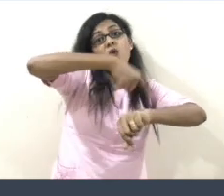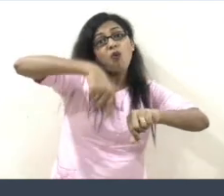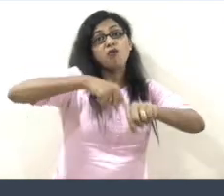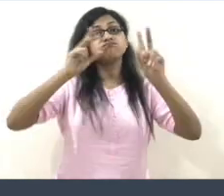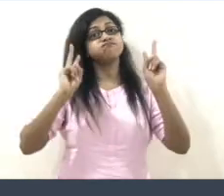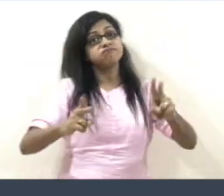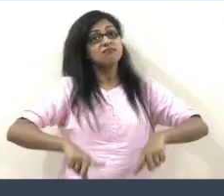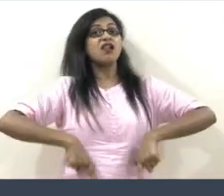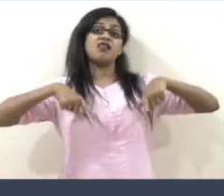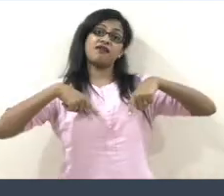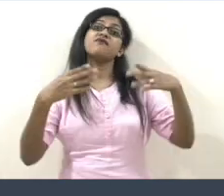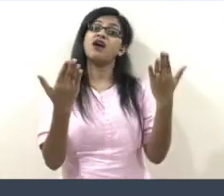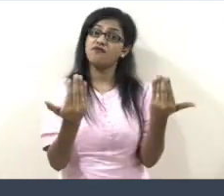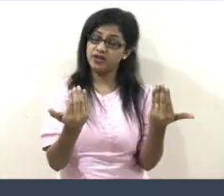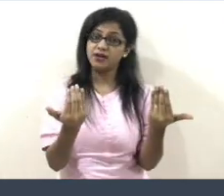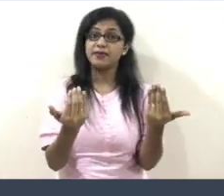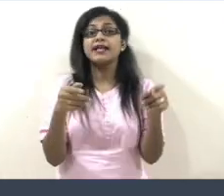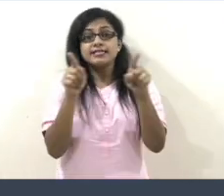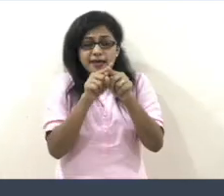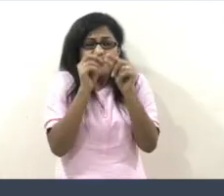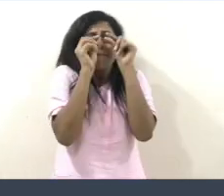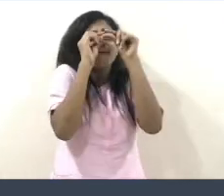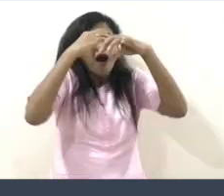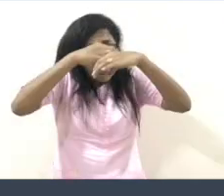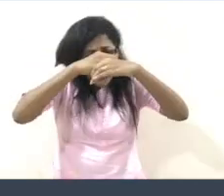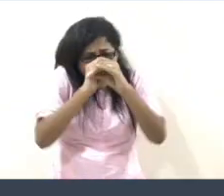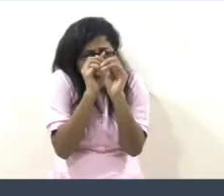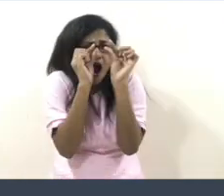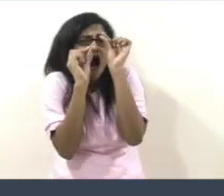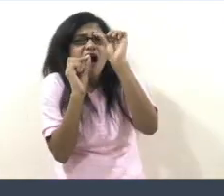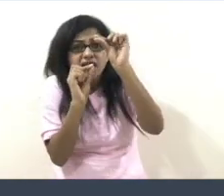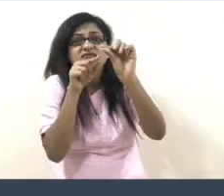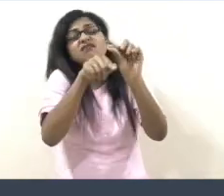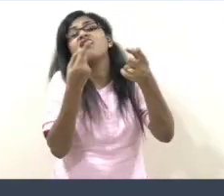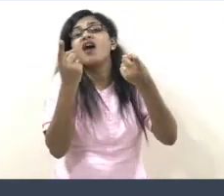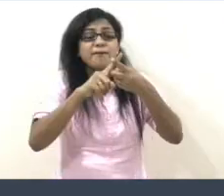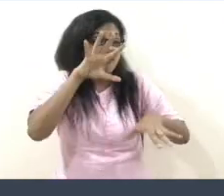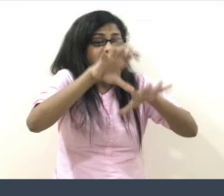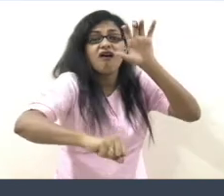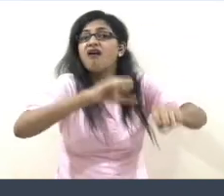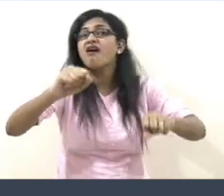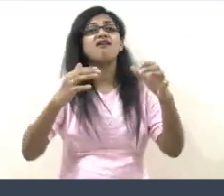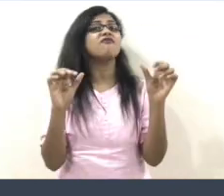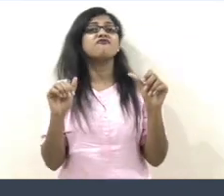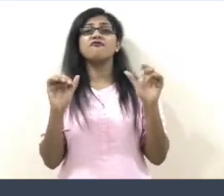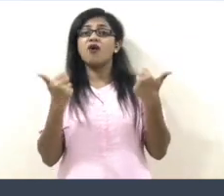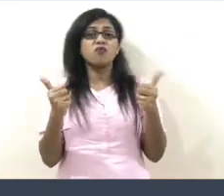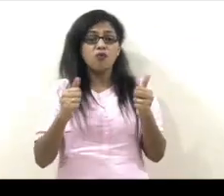most dangerous ways of transmitting an infection. End of Module 1.